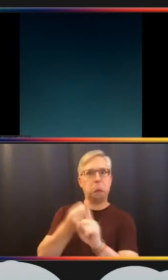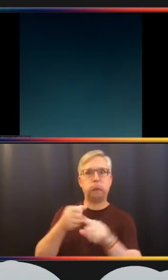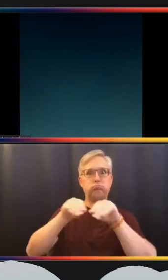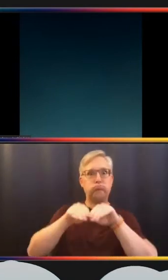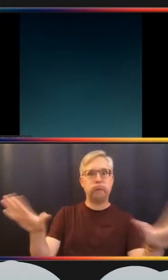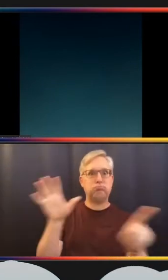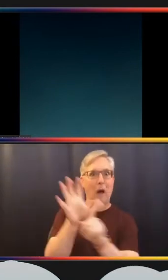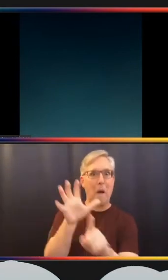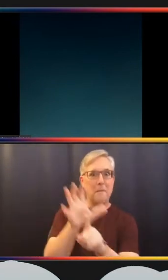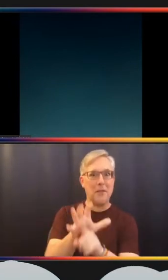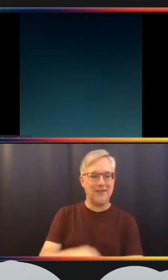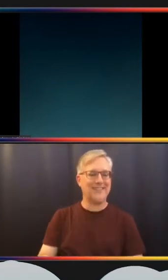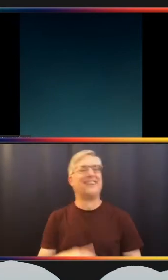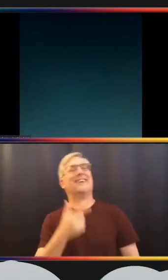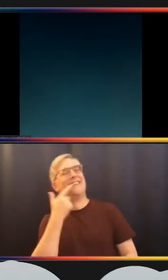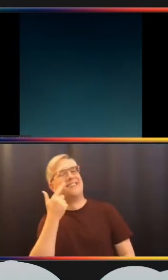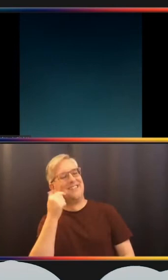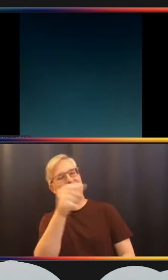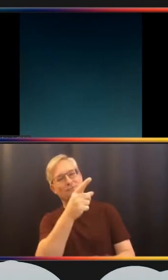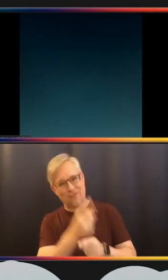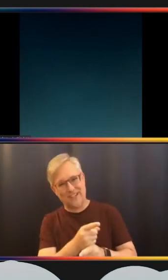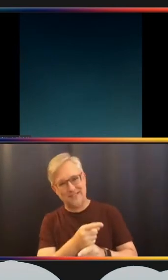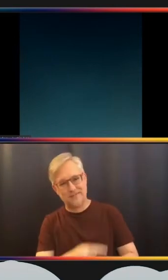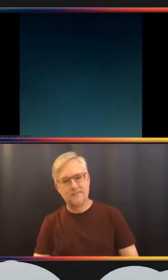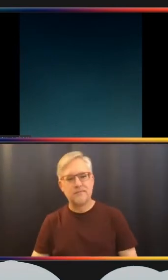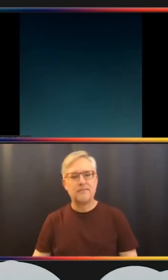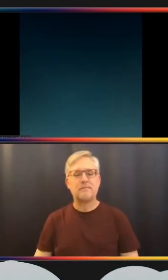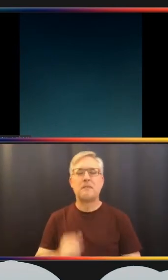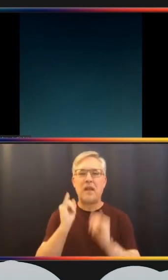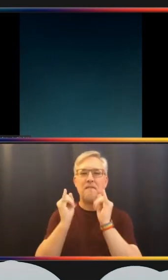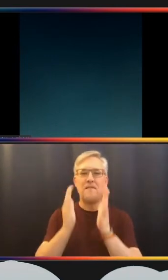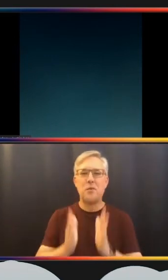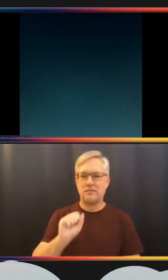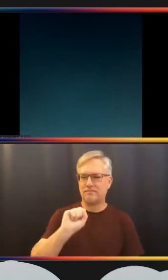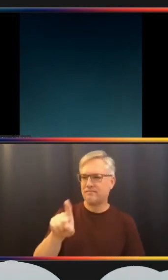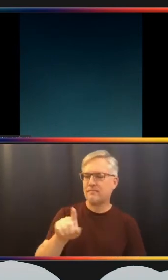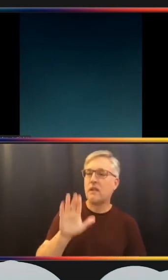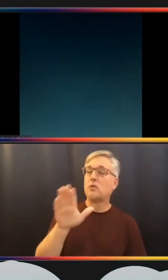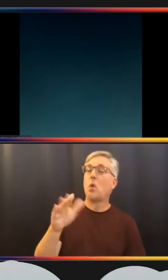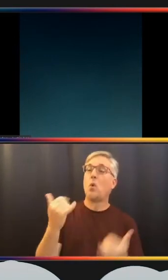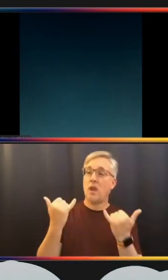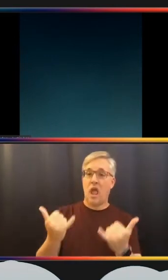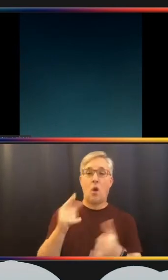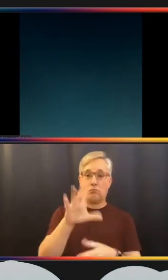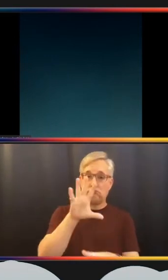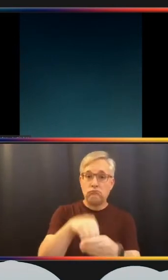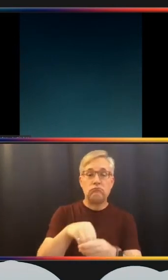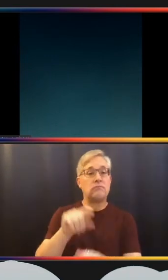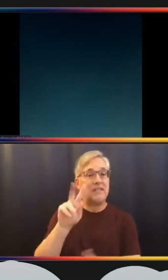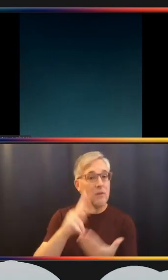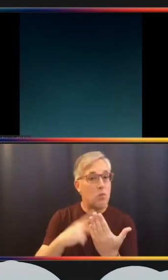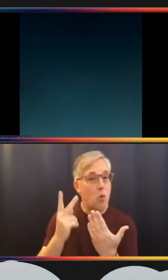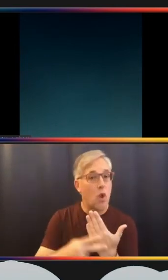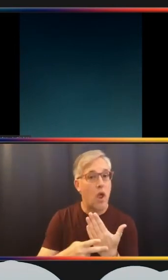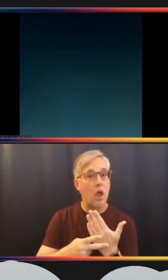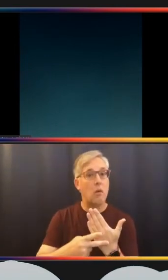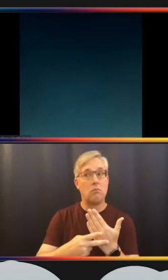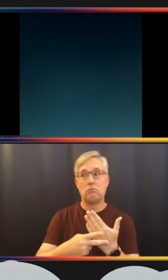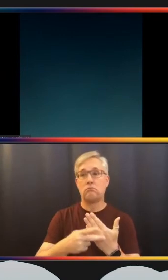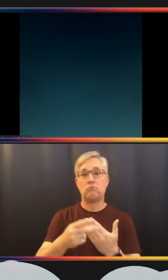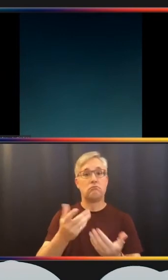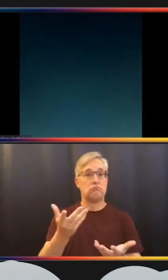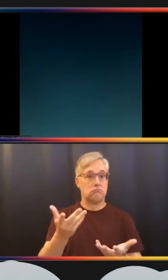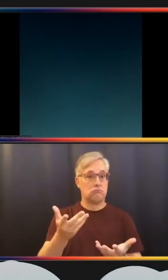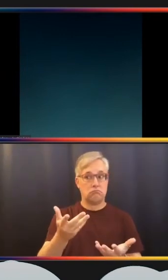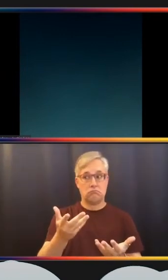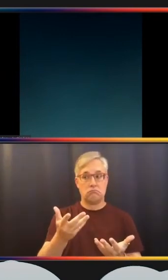that, like being on the show, has it given you, like, have important conversations happened in your real life because of the